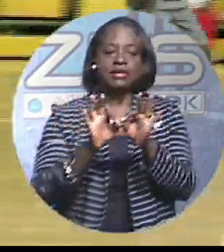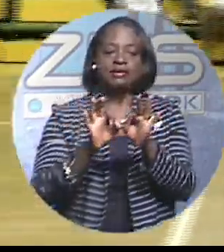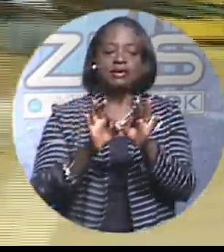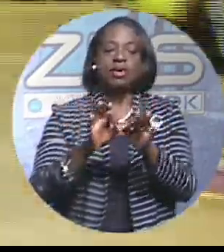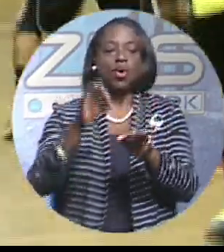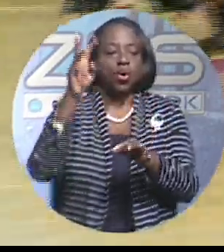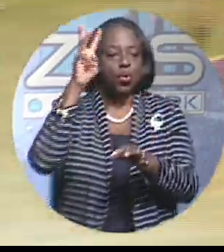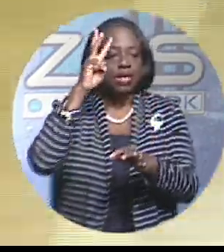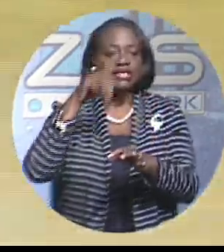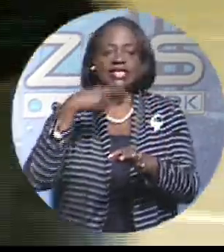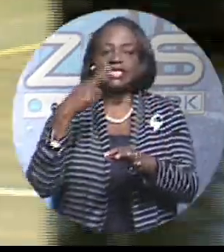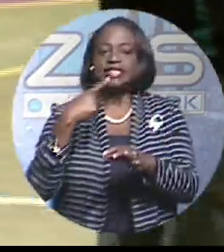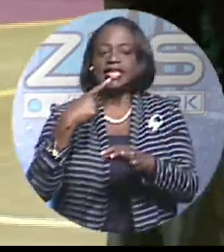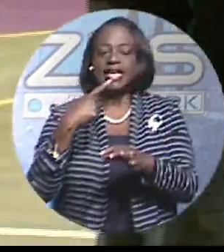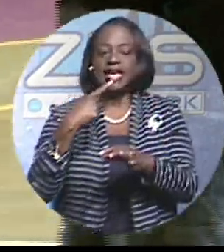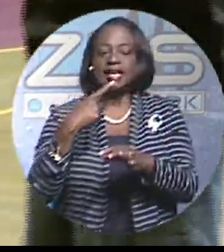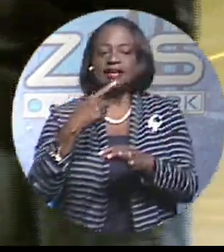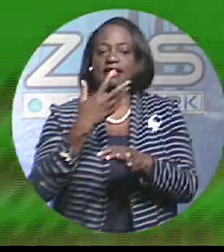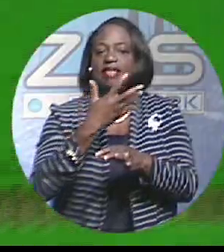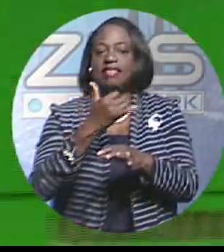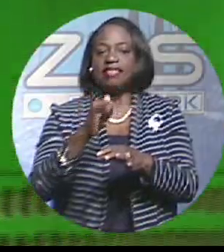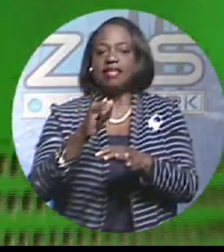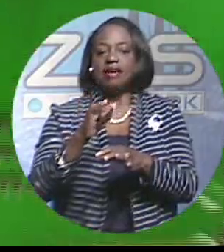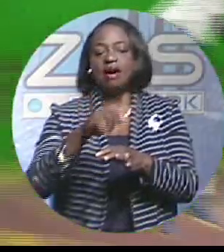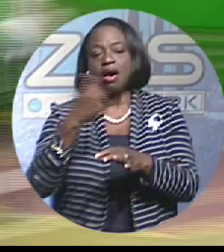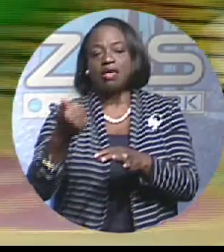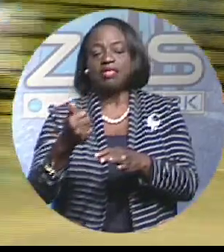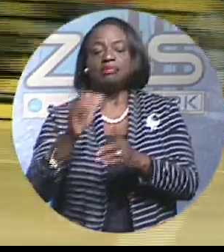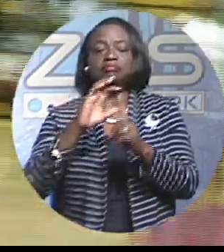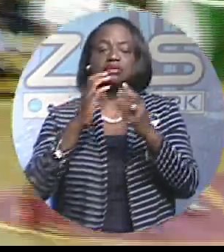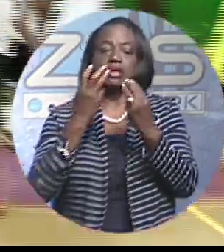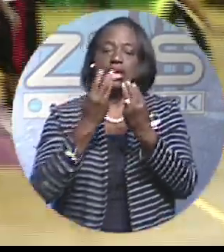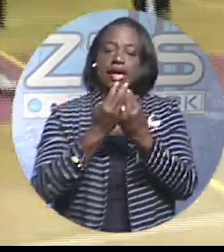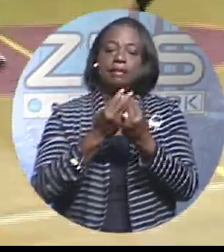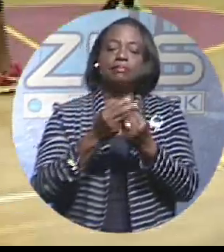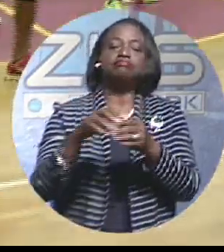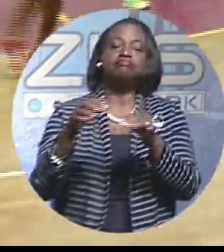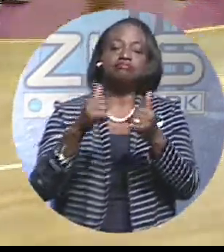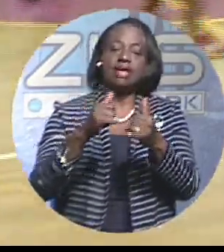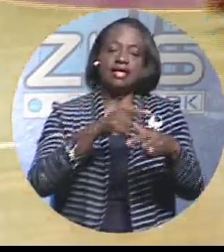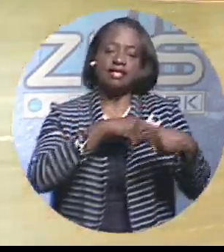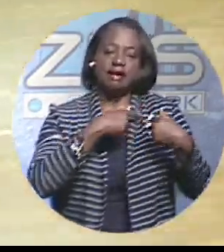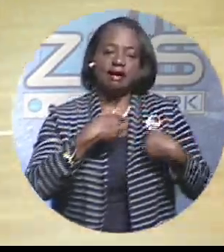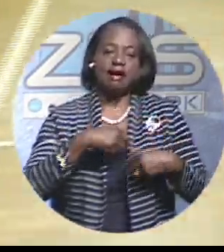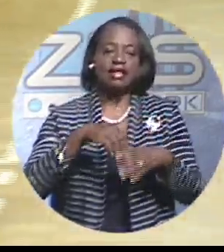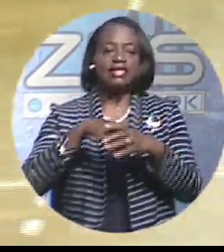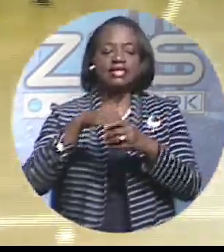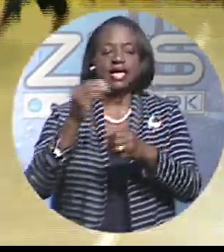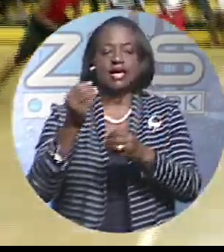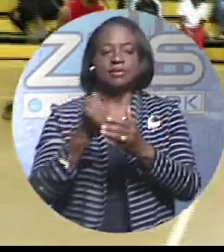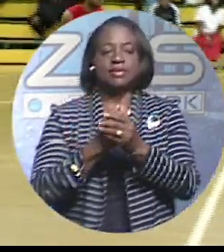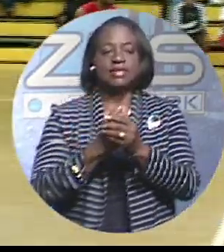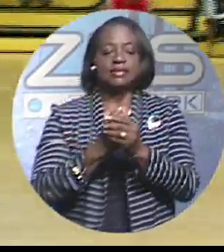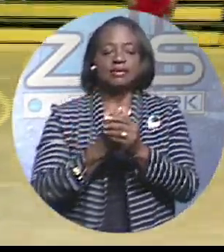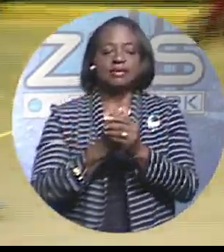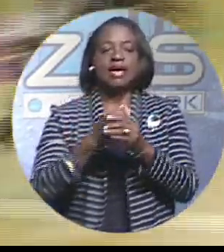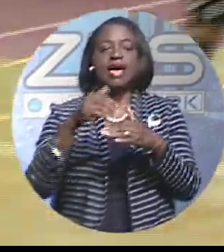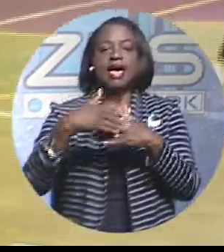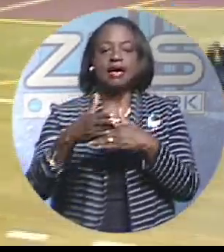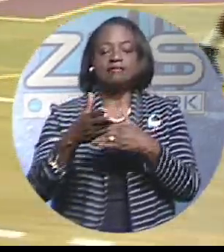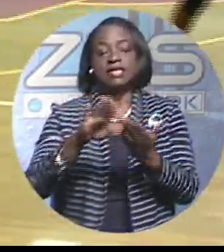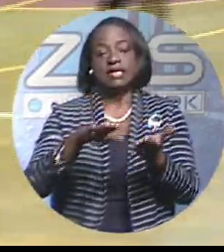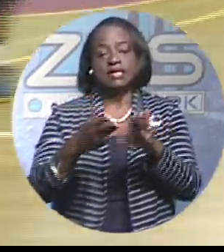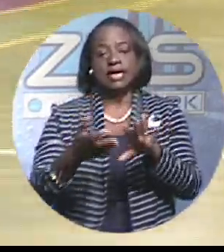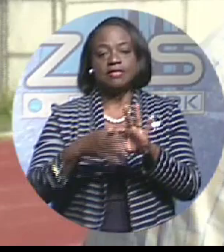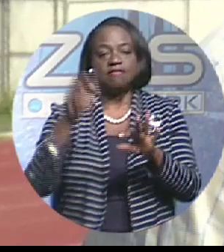also commended the Scotia Defenders Club for playing their hearts out, especially after the tragic passing of the club's founder, DeVin Smith, in December of last